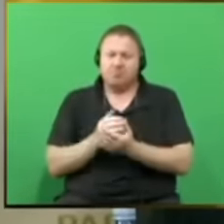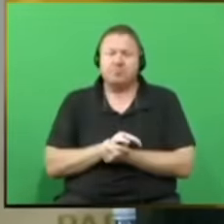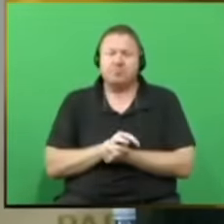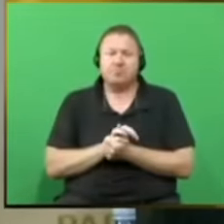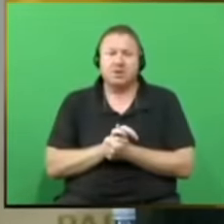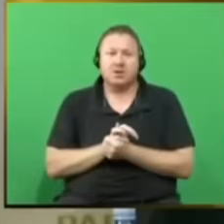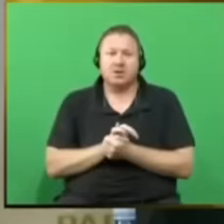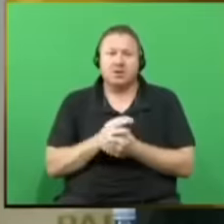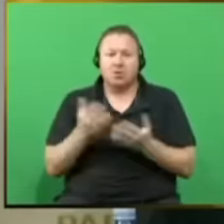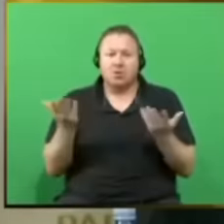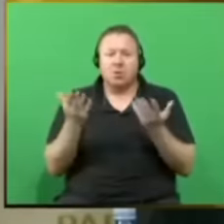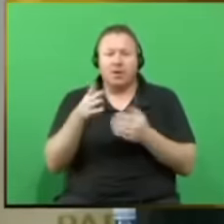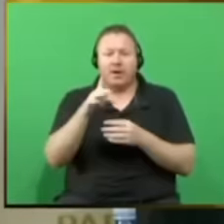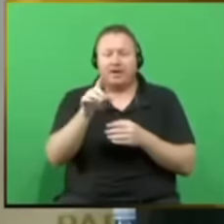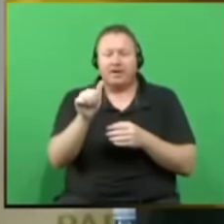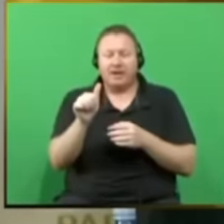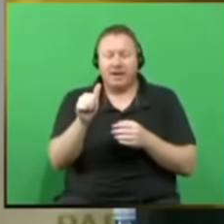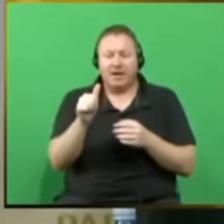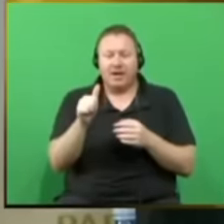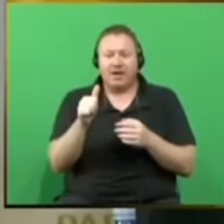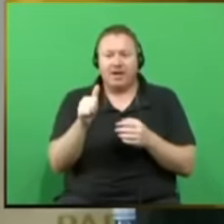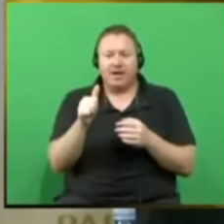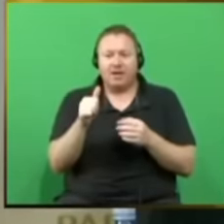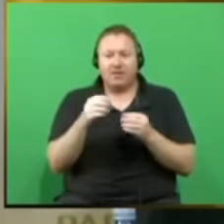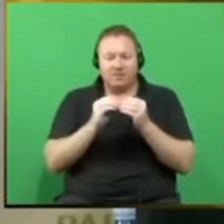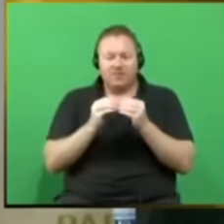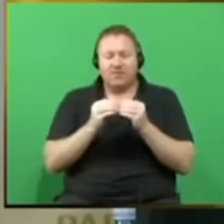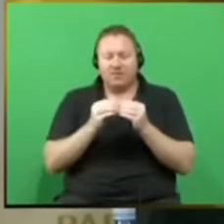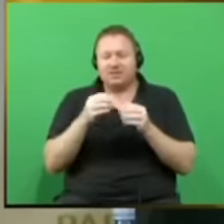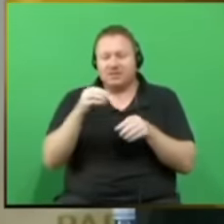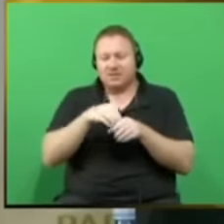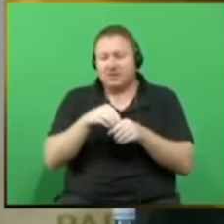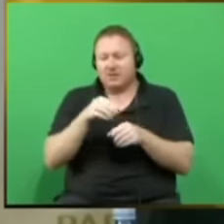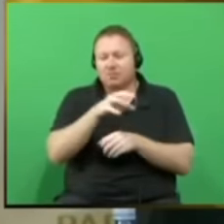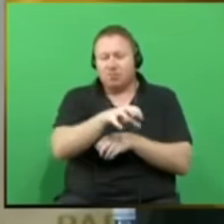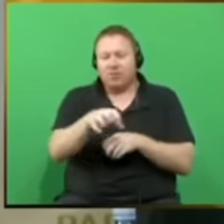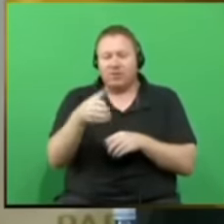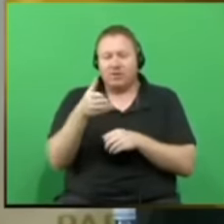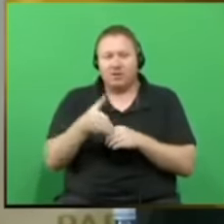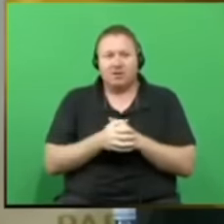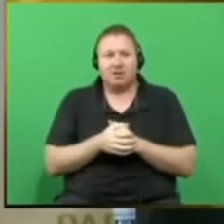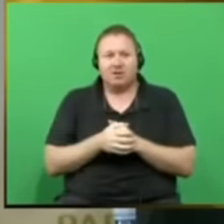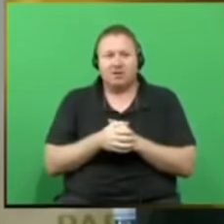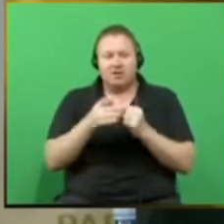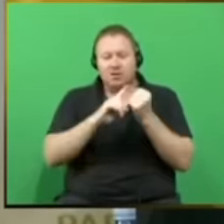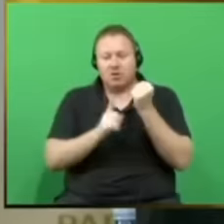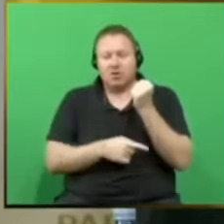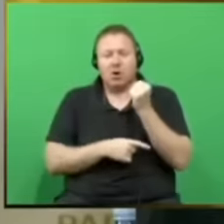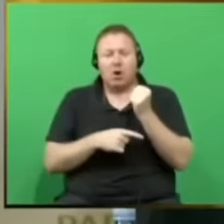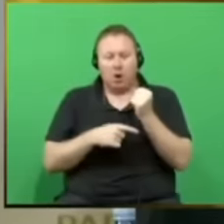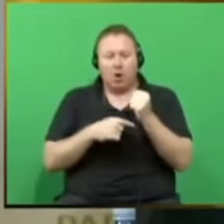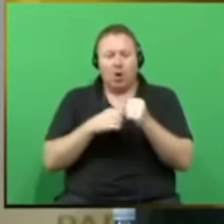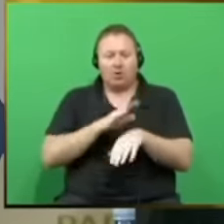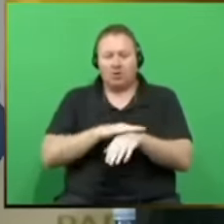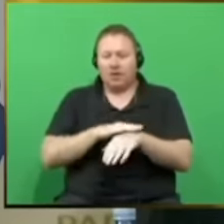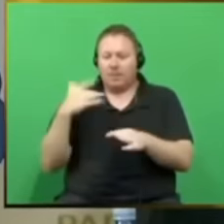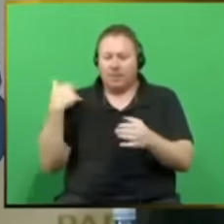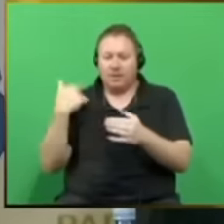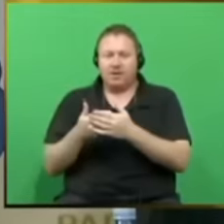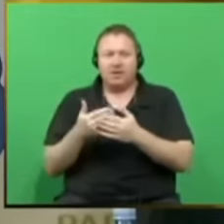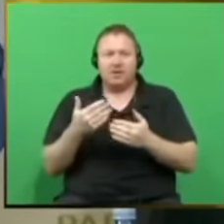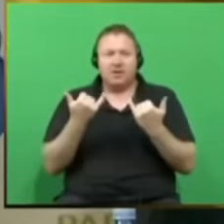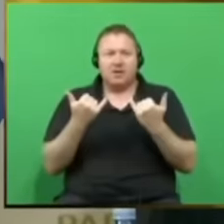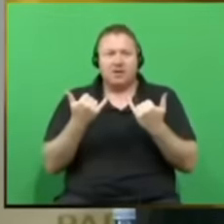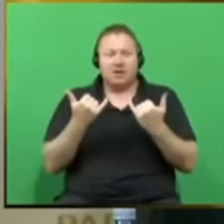you where the DA gets things done in this province. Let me tell you about this last term. We now can build a school